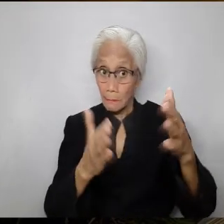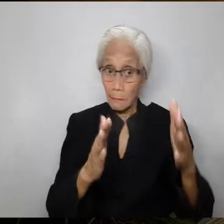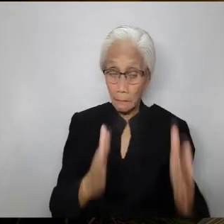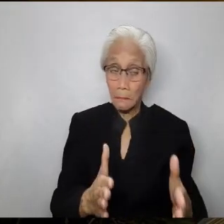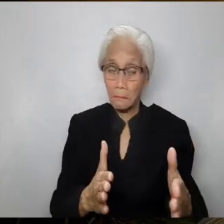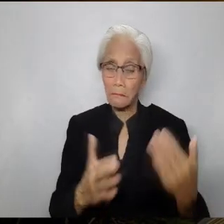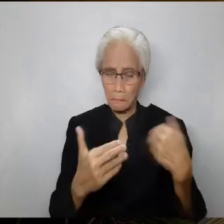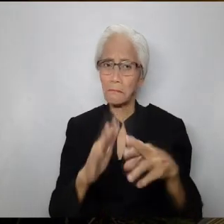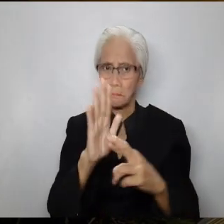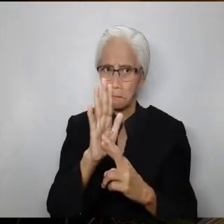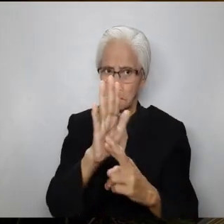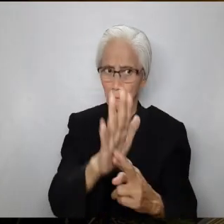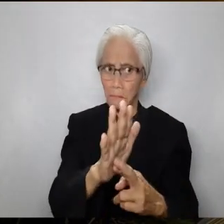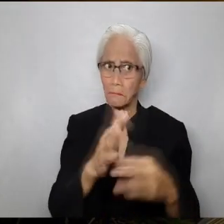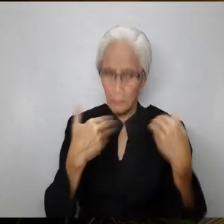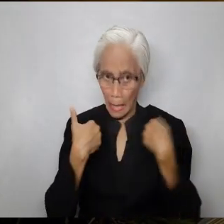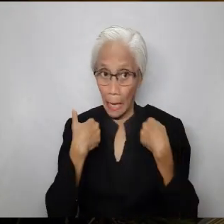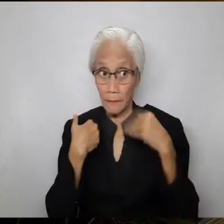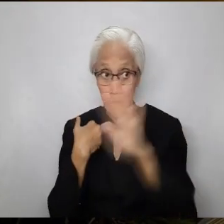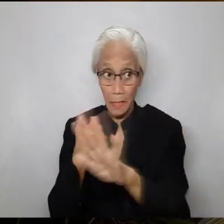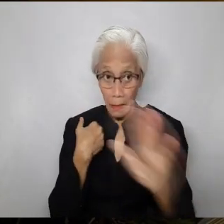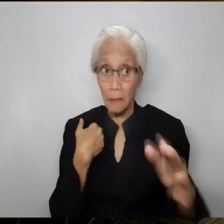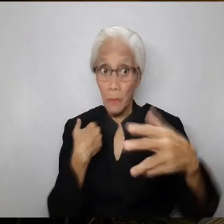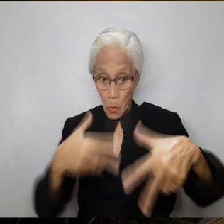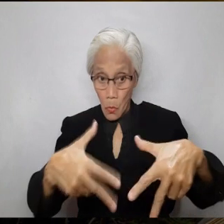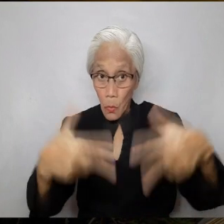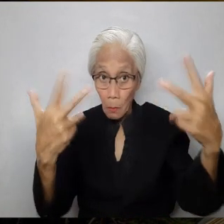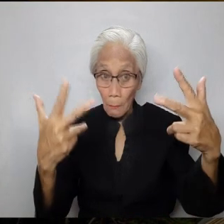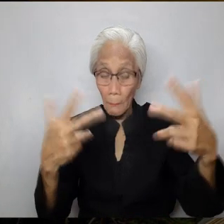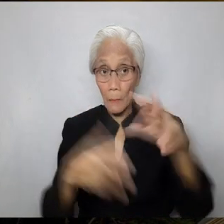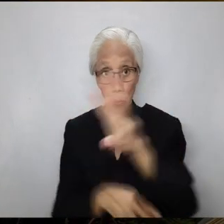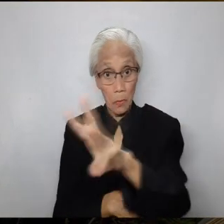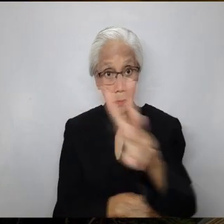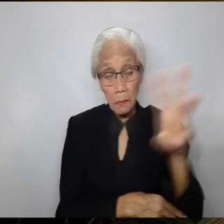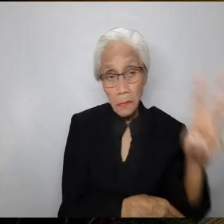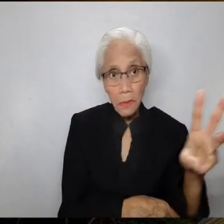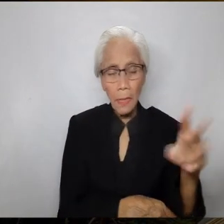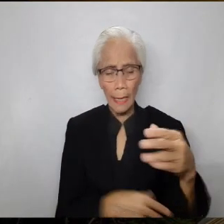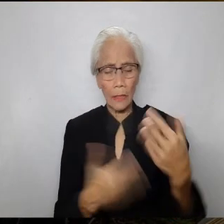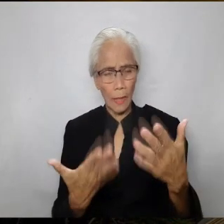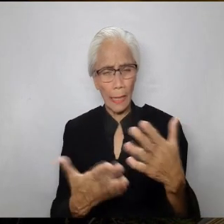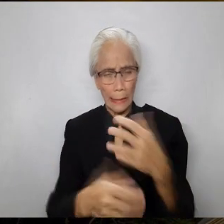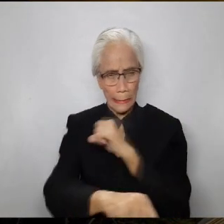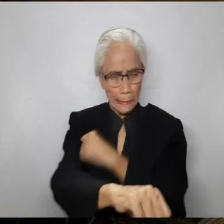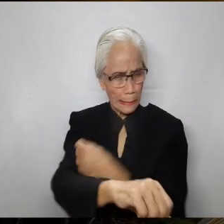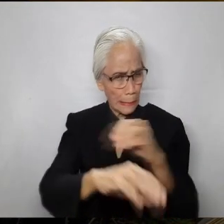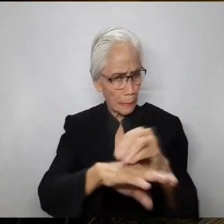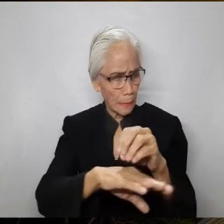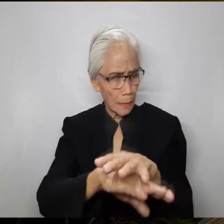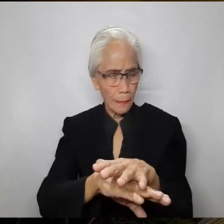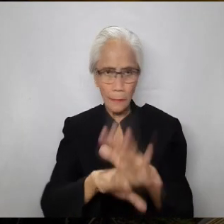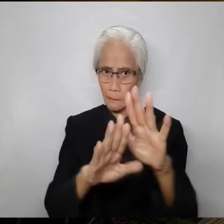counseling firm the professionals represent have brochures or websites. Let me state a strong advice